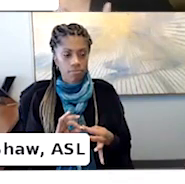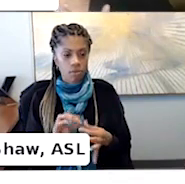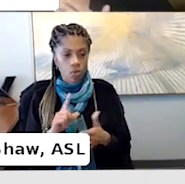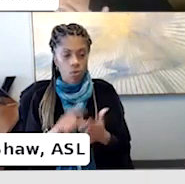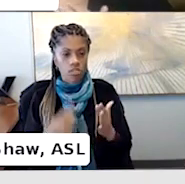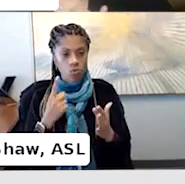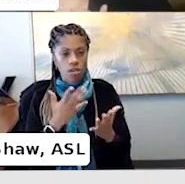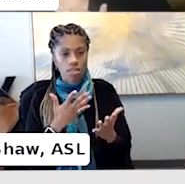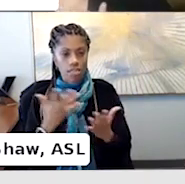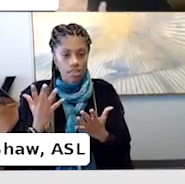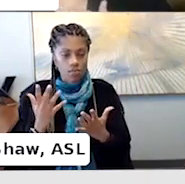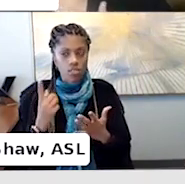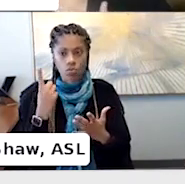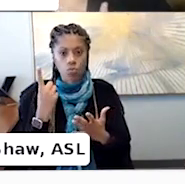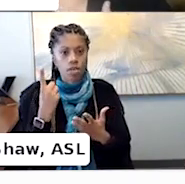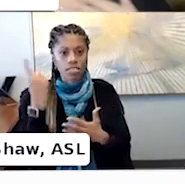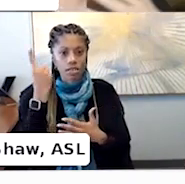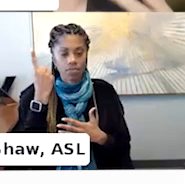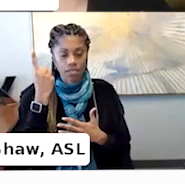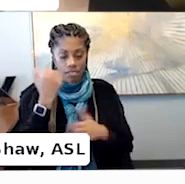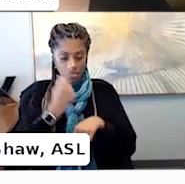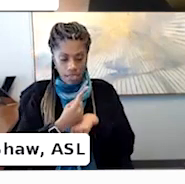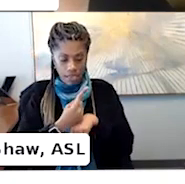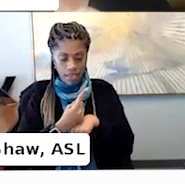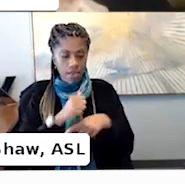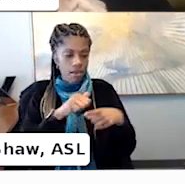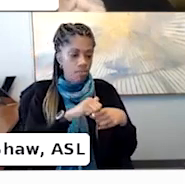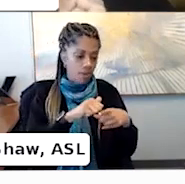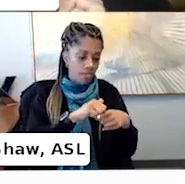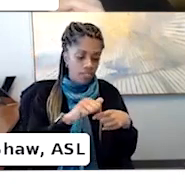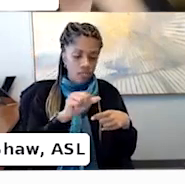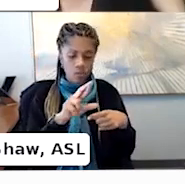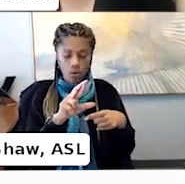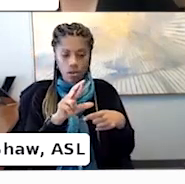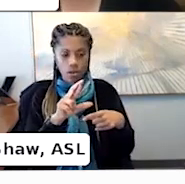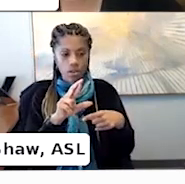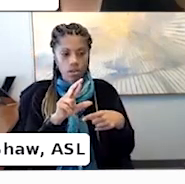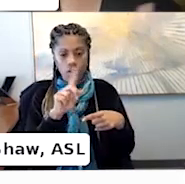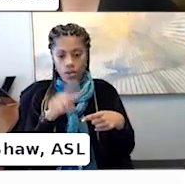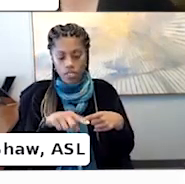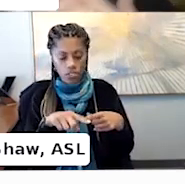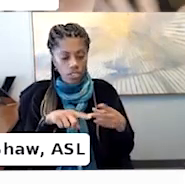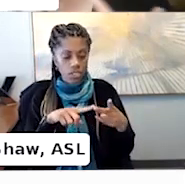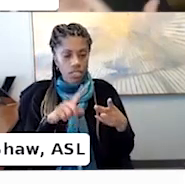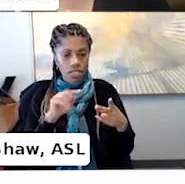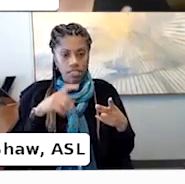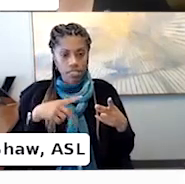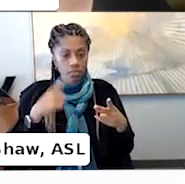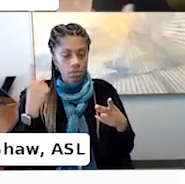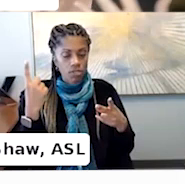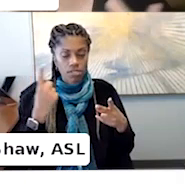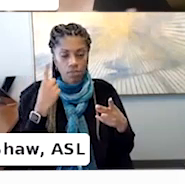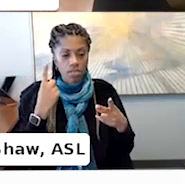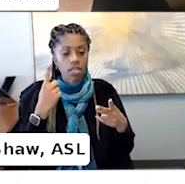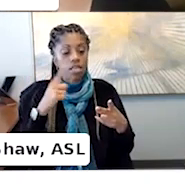you? Whether that's a practice, a question, you know, that you're still wrestling